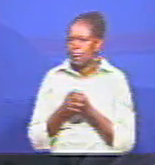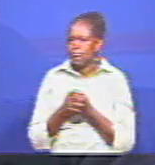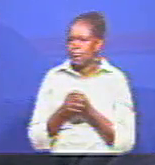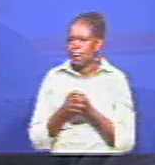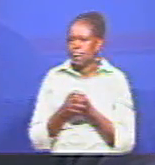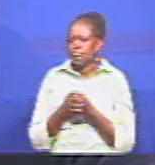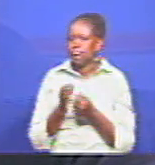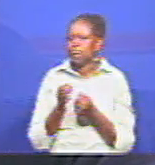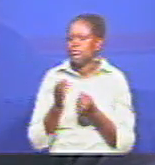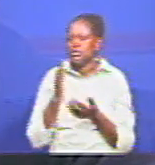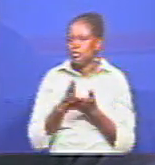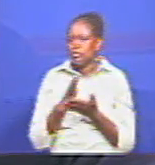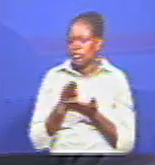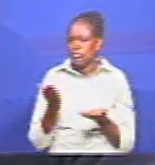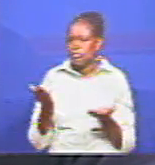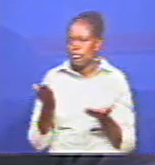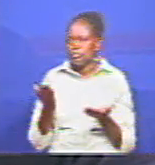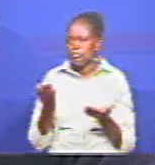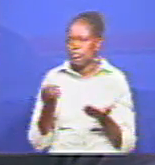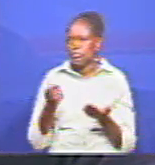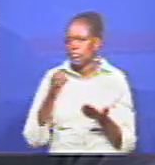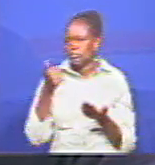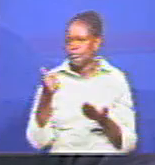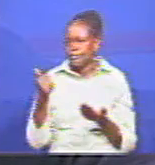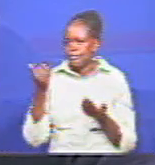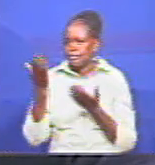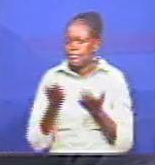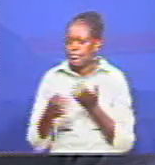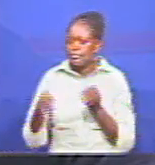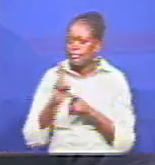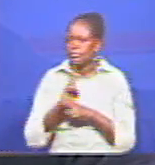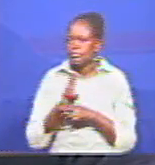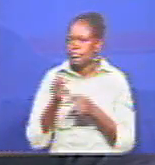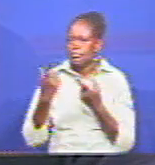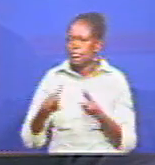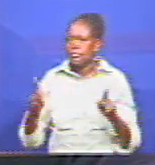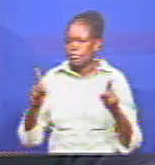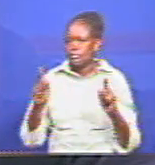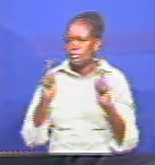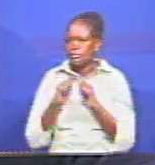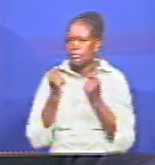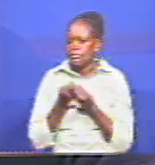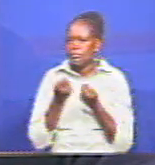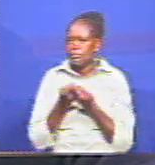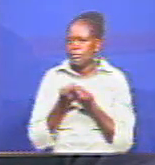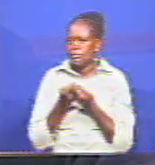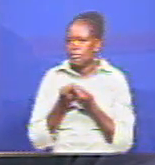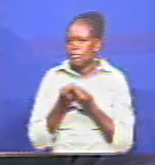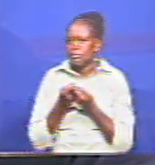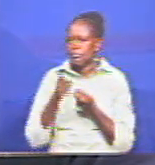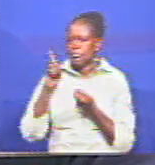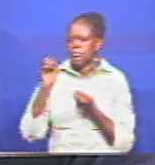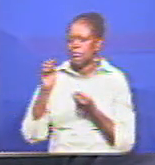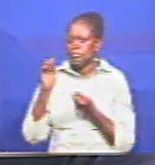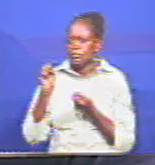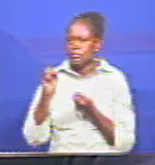advanced because in our services, we are using the language of the tribe, yes. the dialects. Uh-huh. You